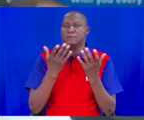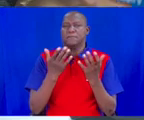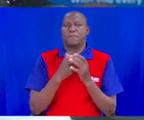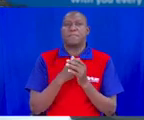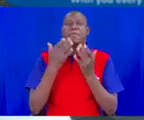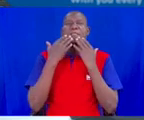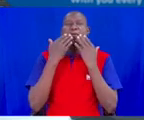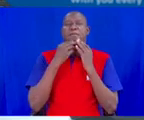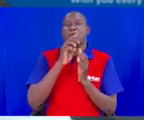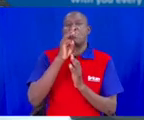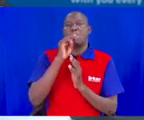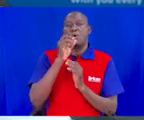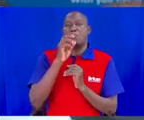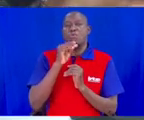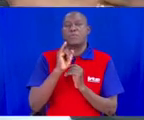Wamboi.